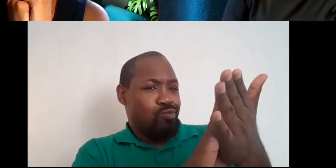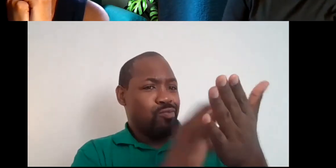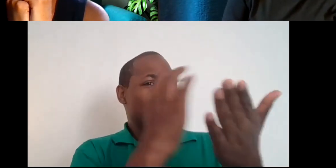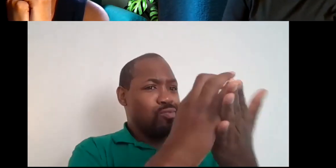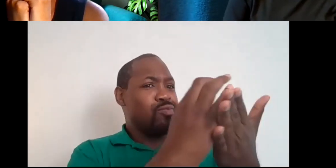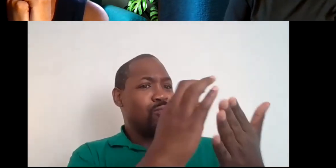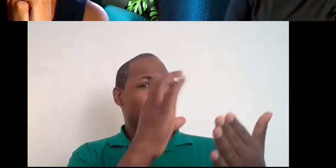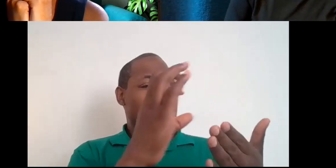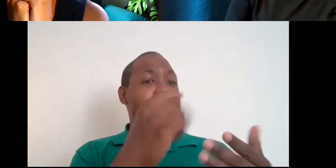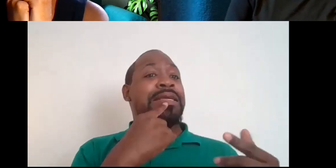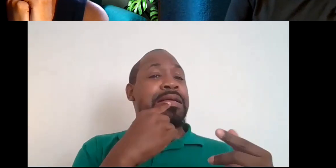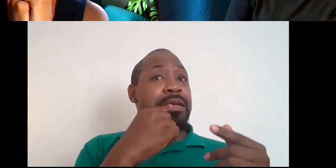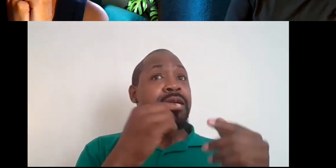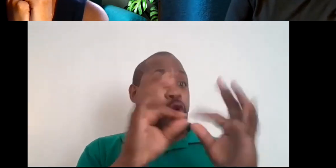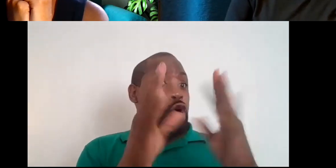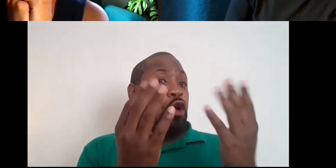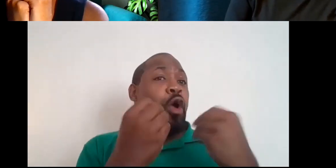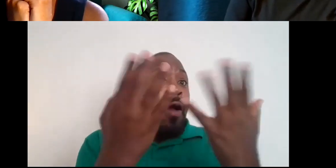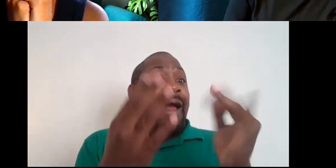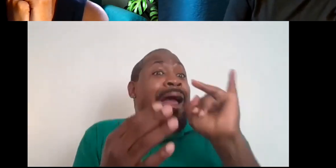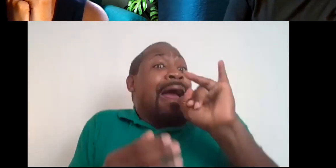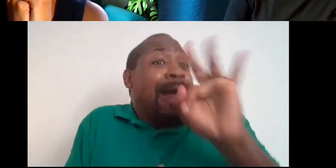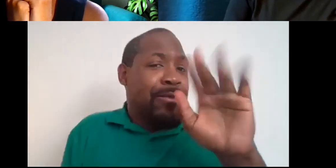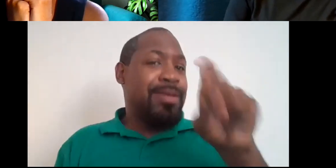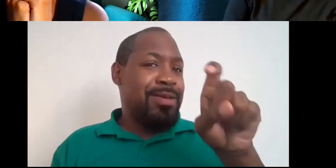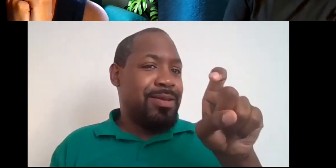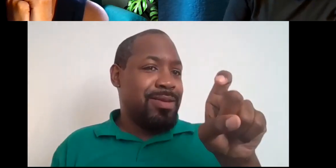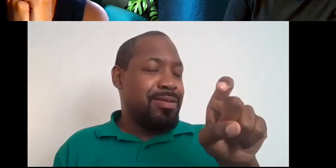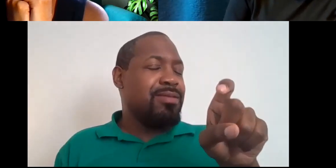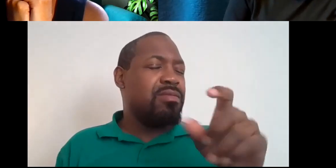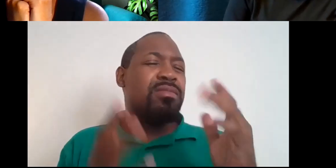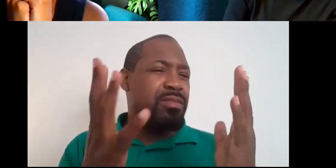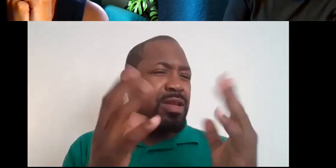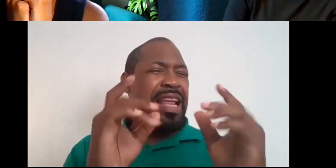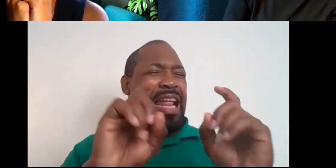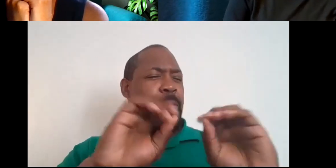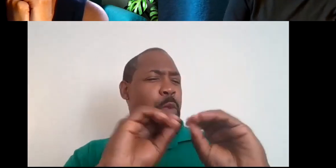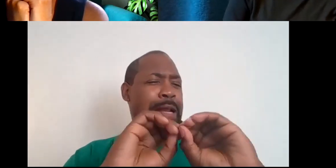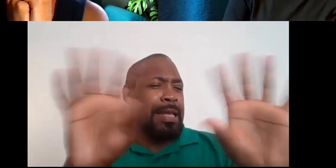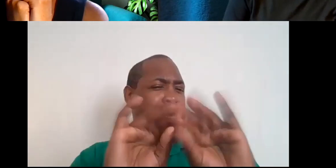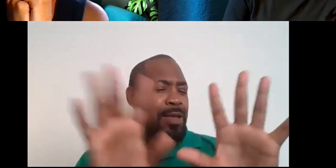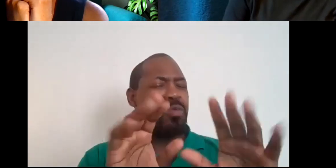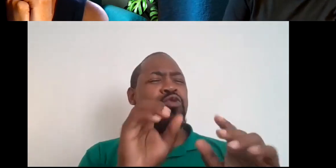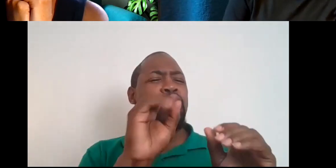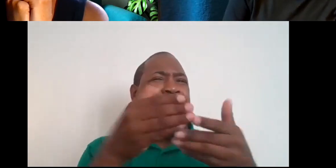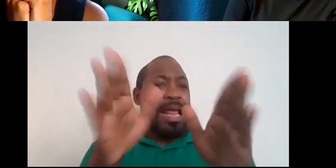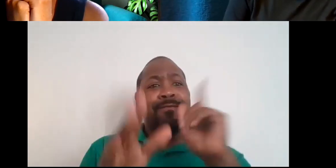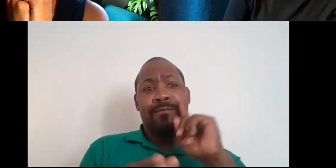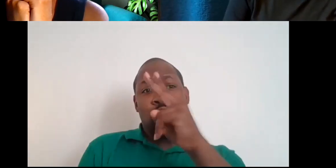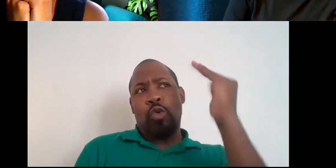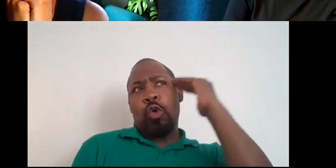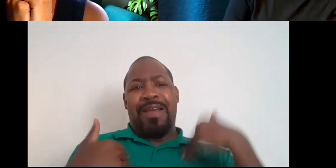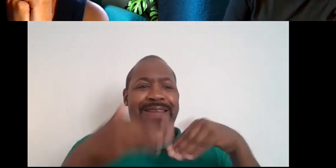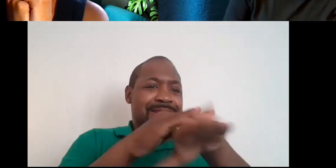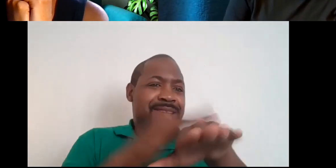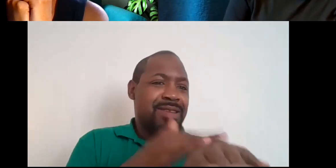be an interpreter and put it in the flyers or or offer captions, that's what's really needed. We need to make